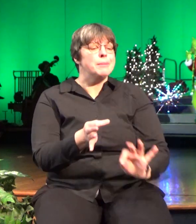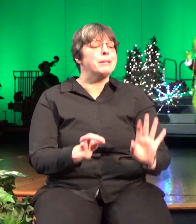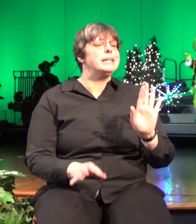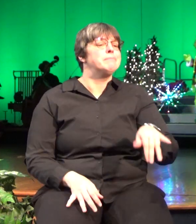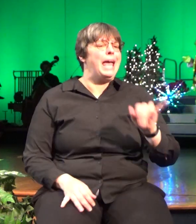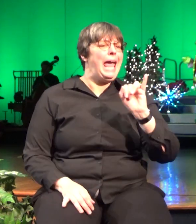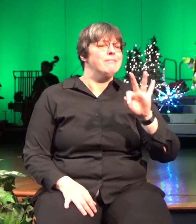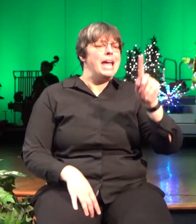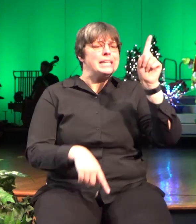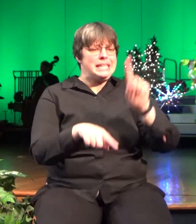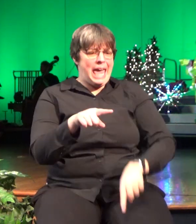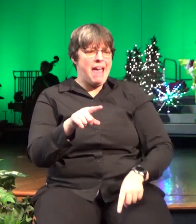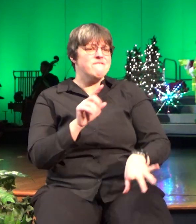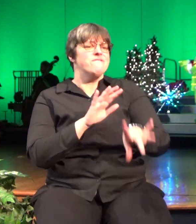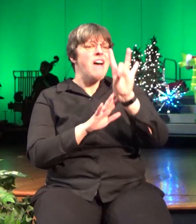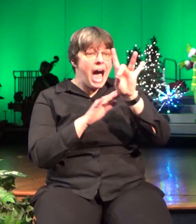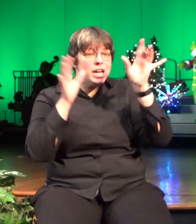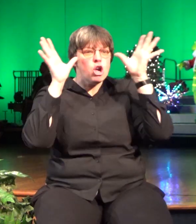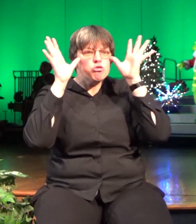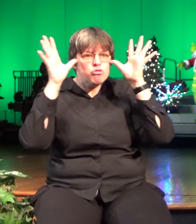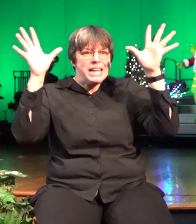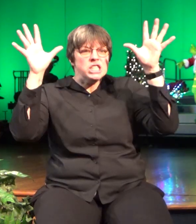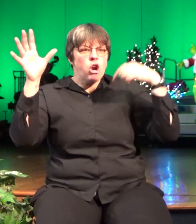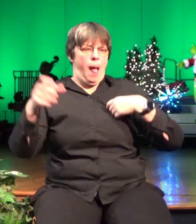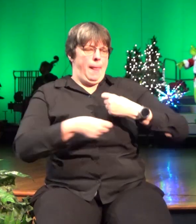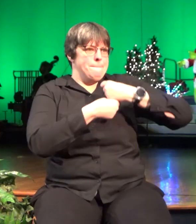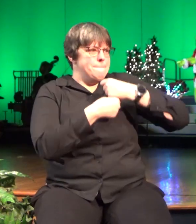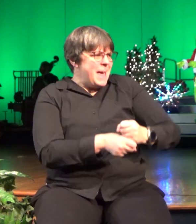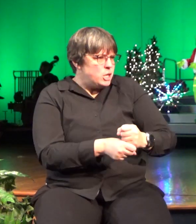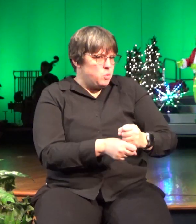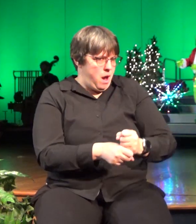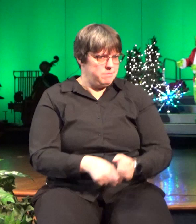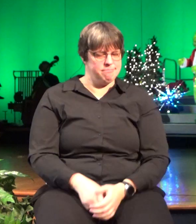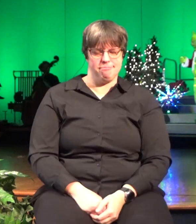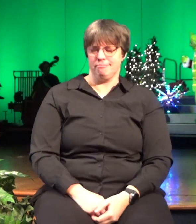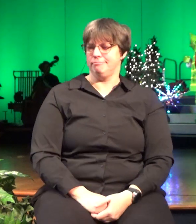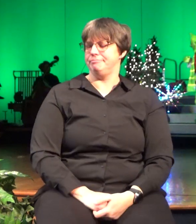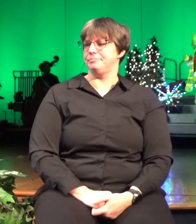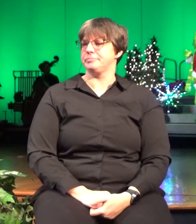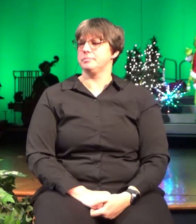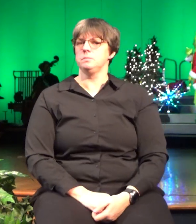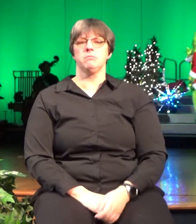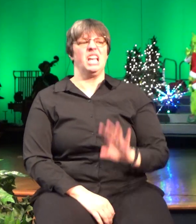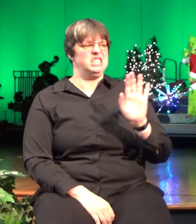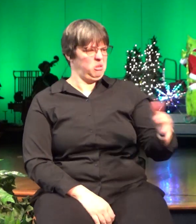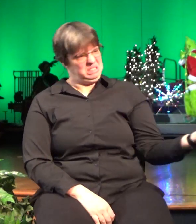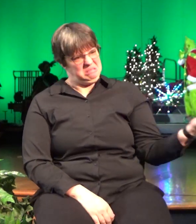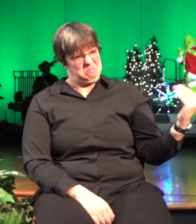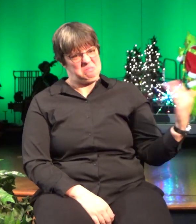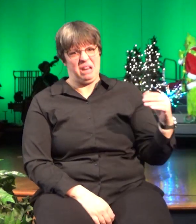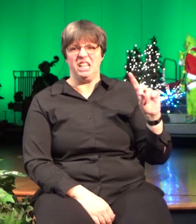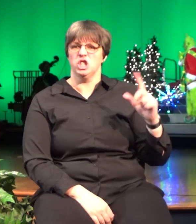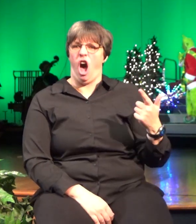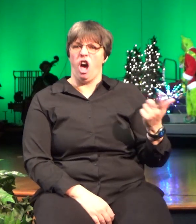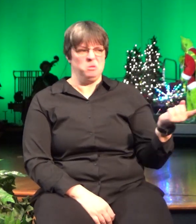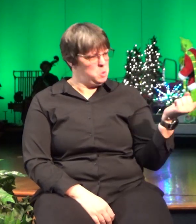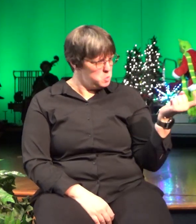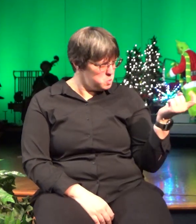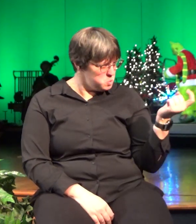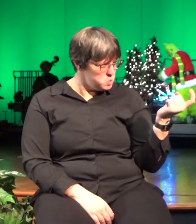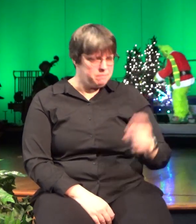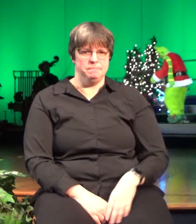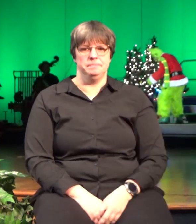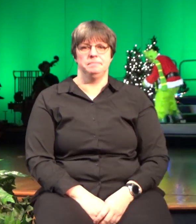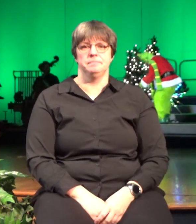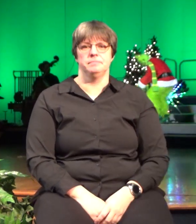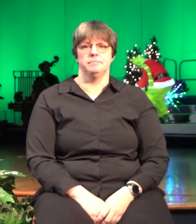if I can't find a reindeer, I'll make one instead. So he called his dog, Max.